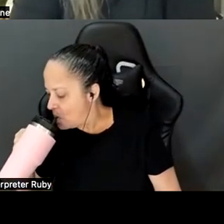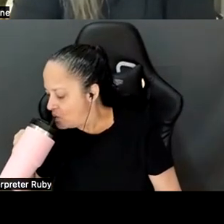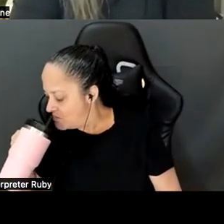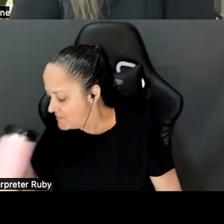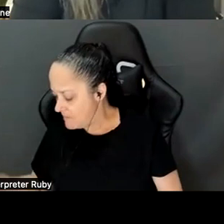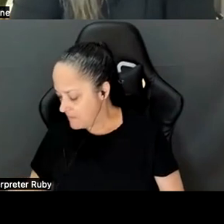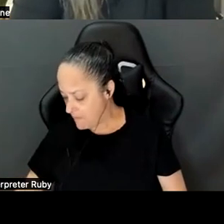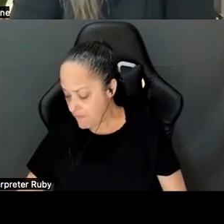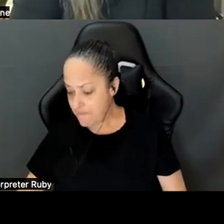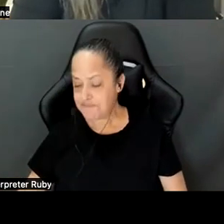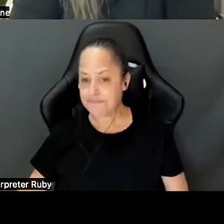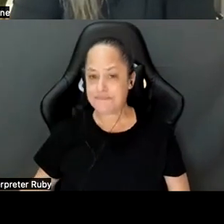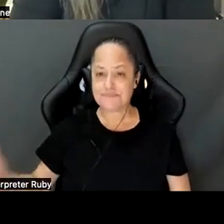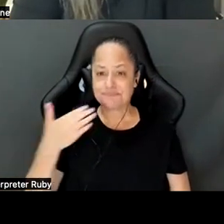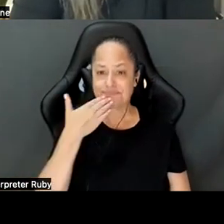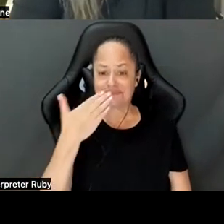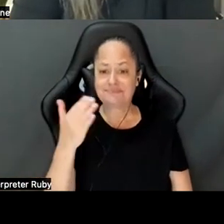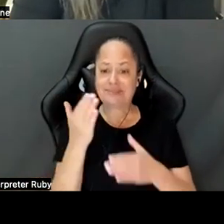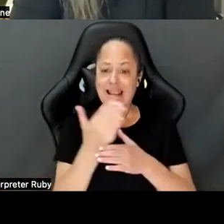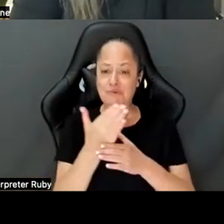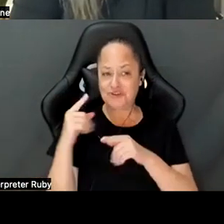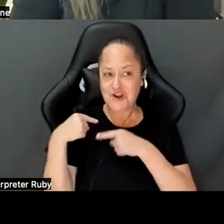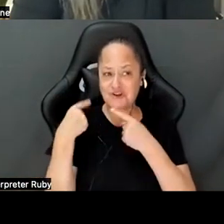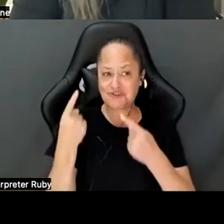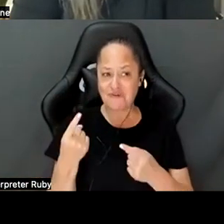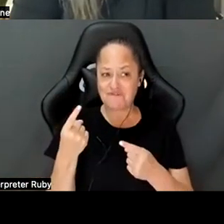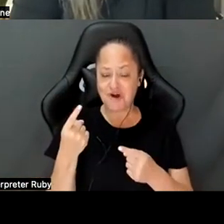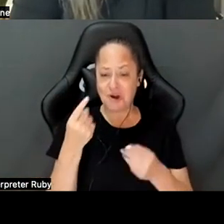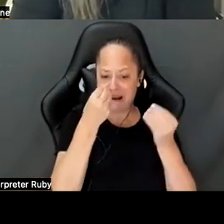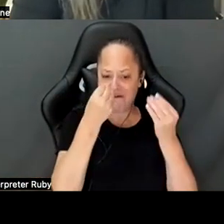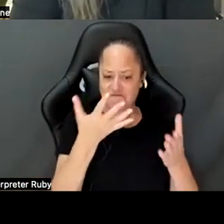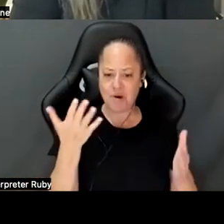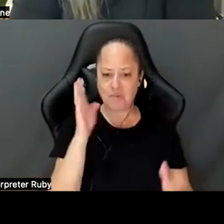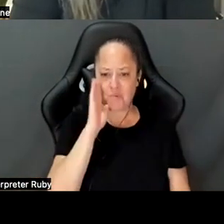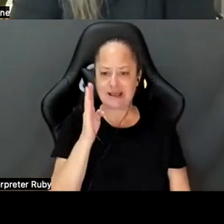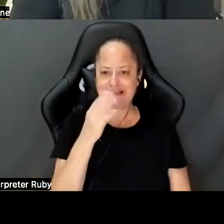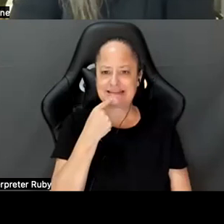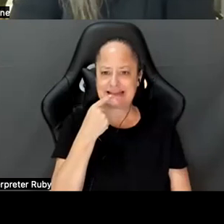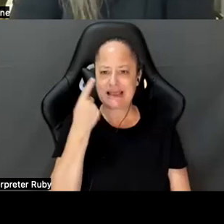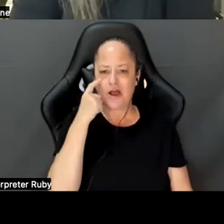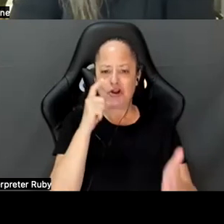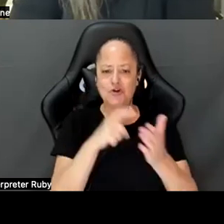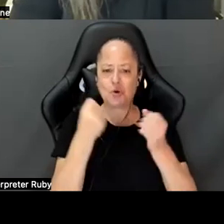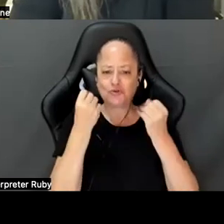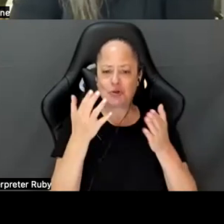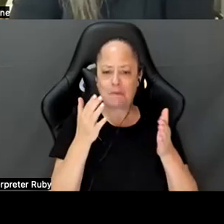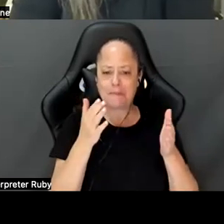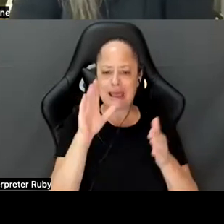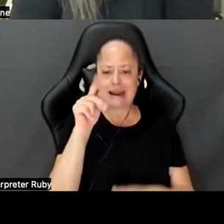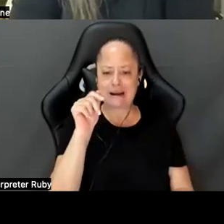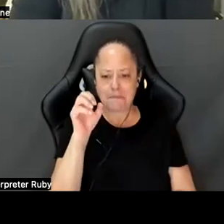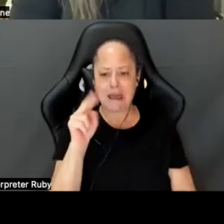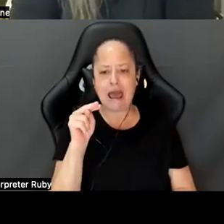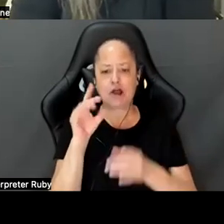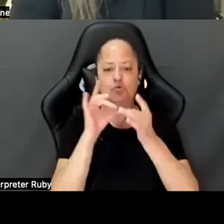far, because it's really like informing what I'm about to say. But yeah, I'm just noticing so many patterns about like control